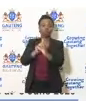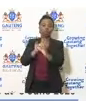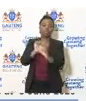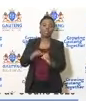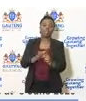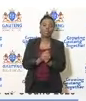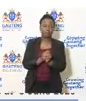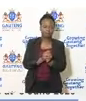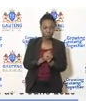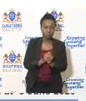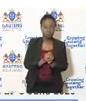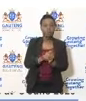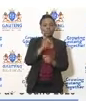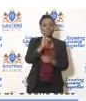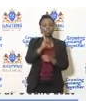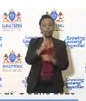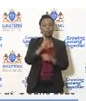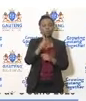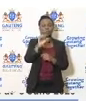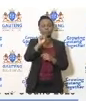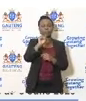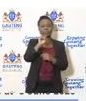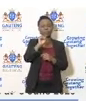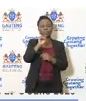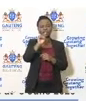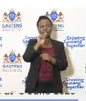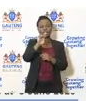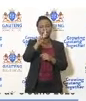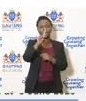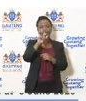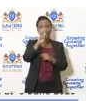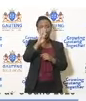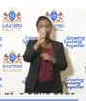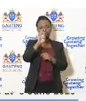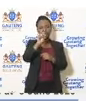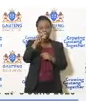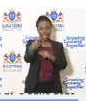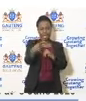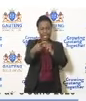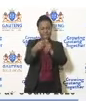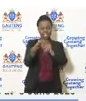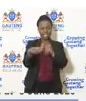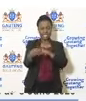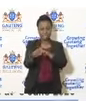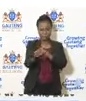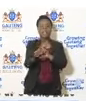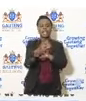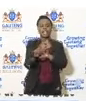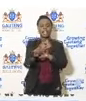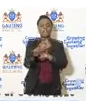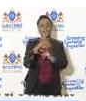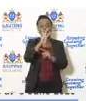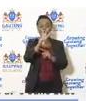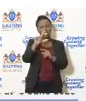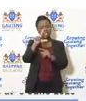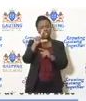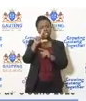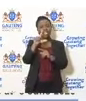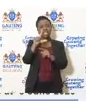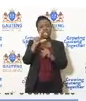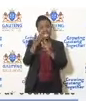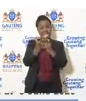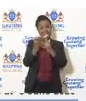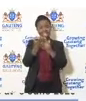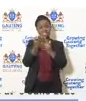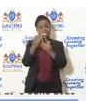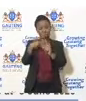Then in Sedibeng has 47 cases. In the overall scheme of things,